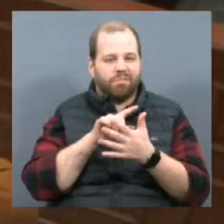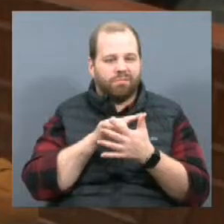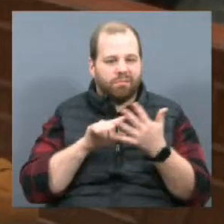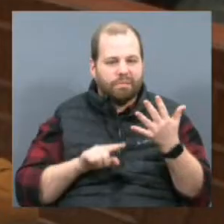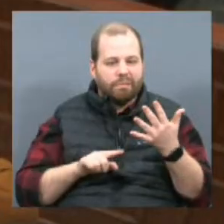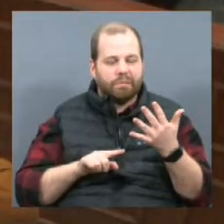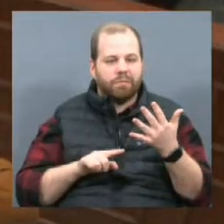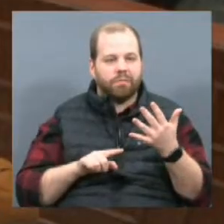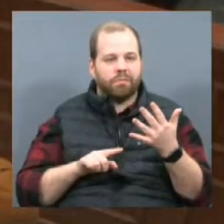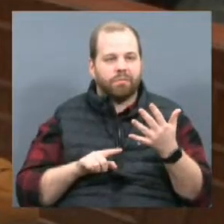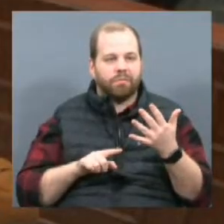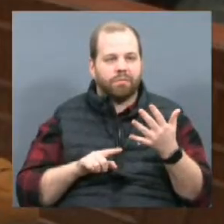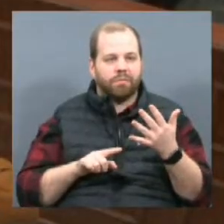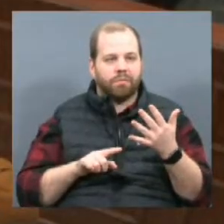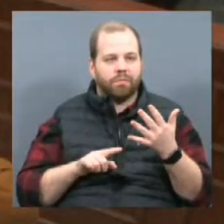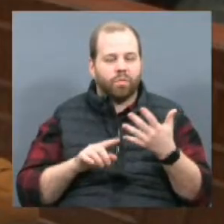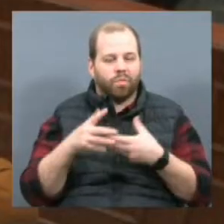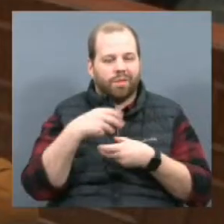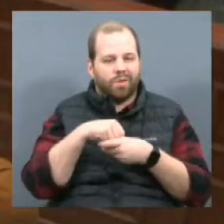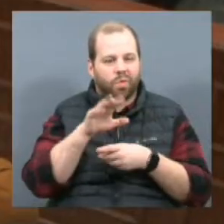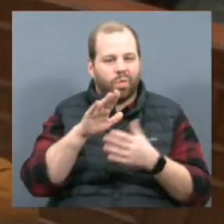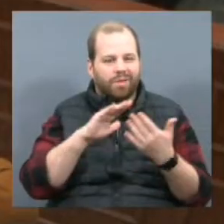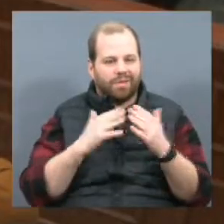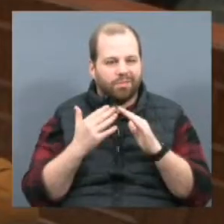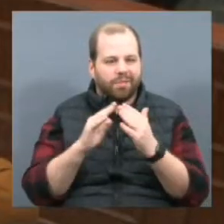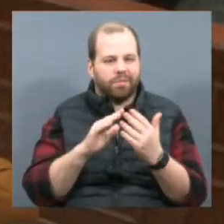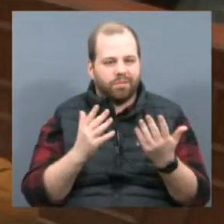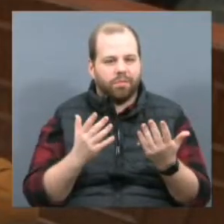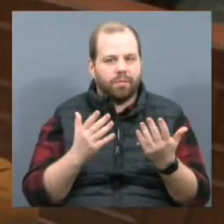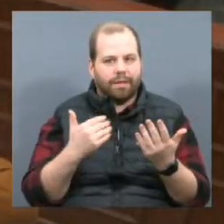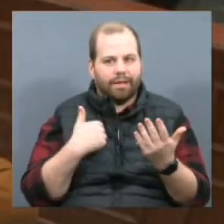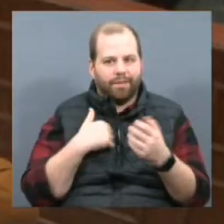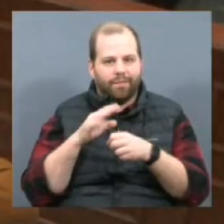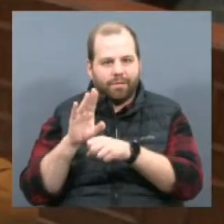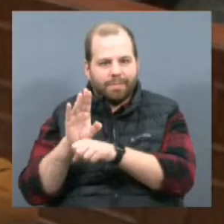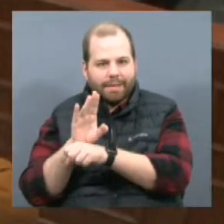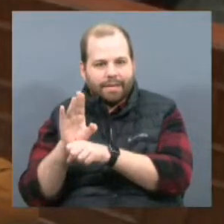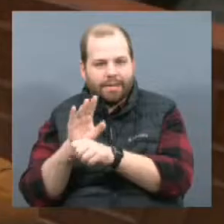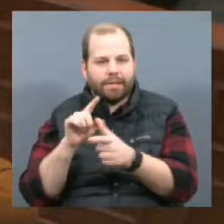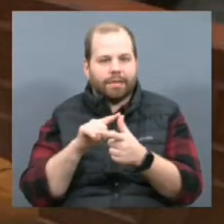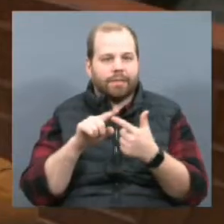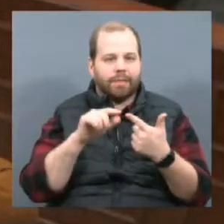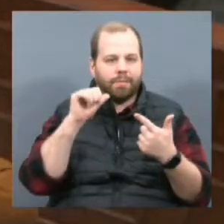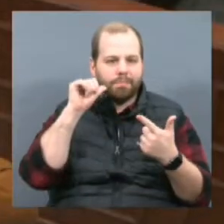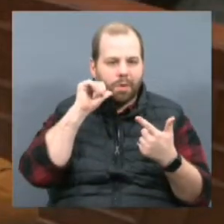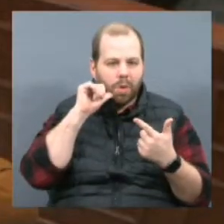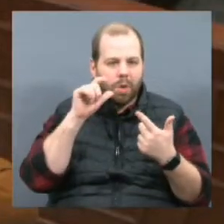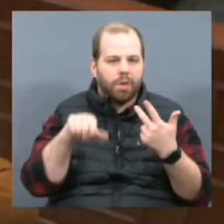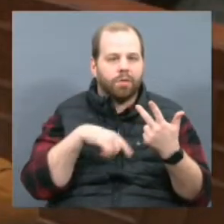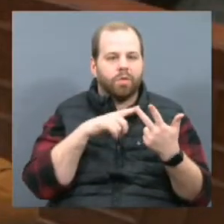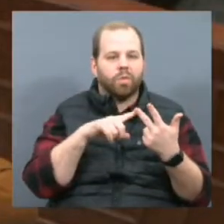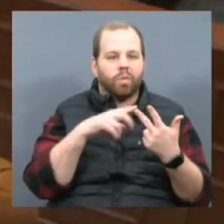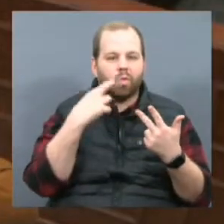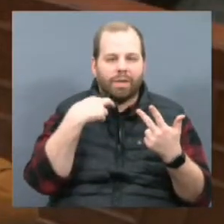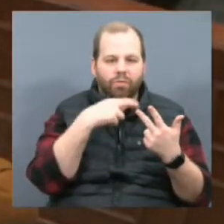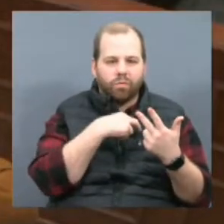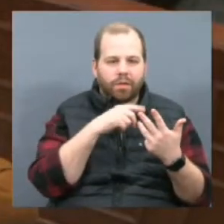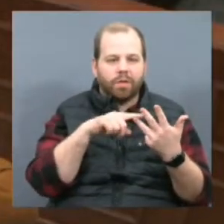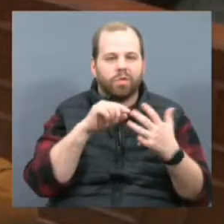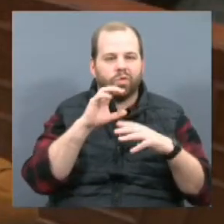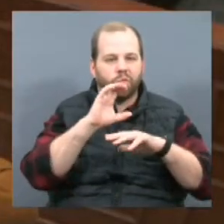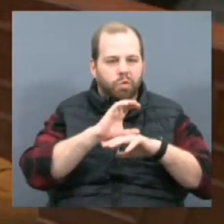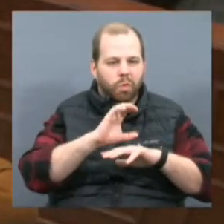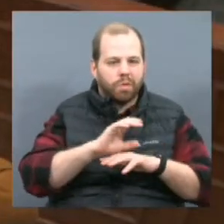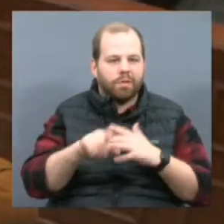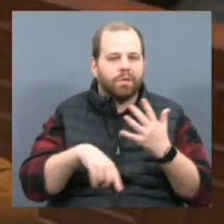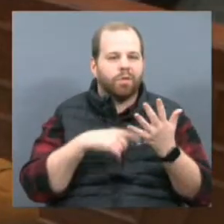the mixed use within the neighborhood. You have businesses and bars and restaurants and churches and schools